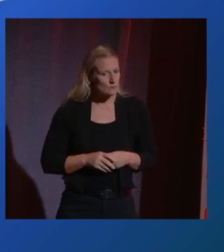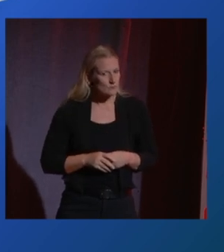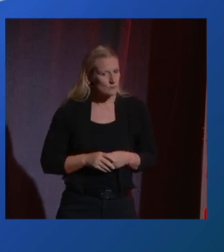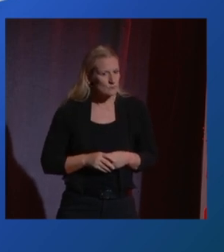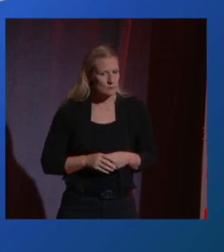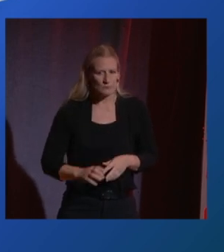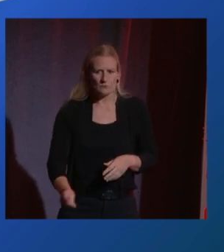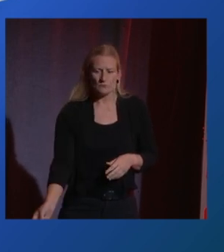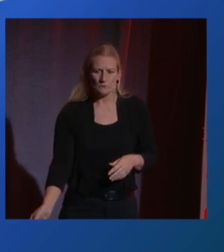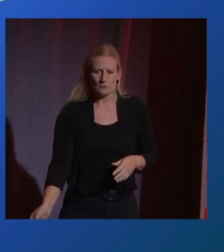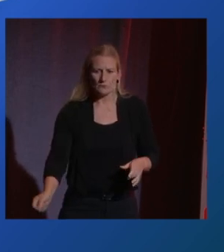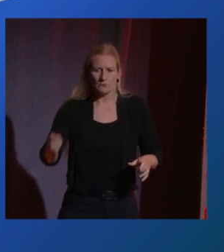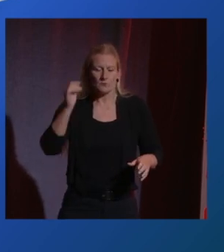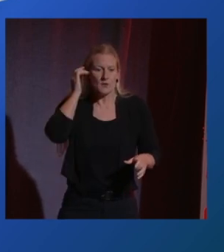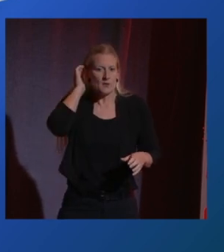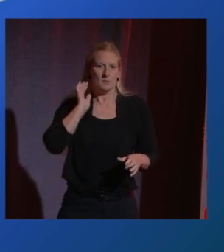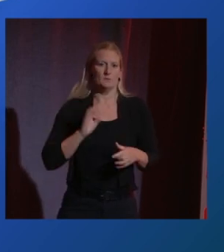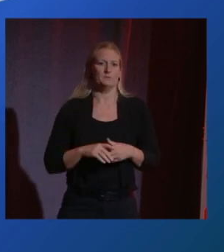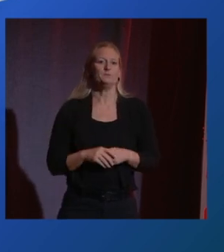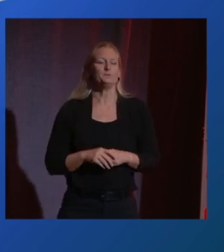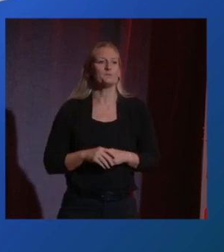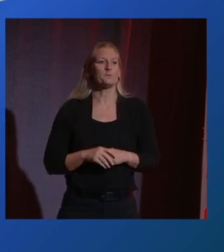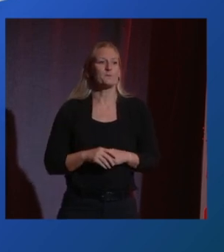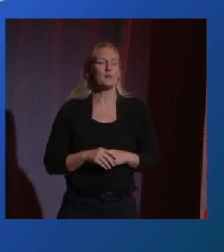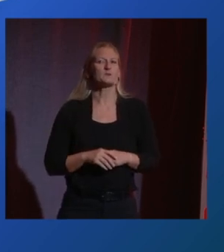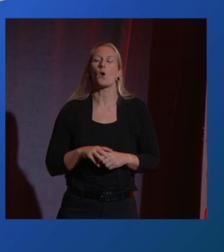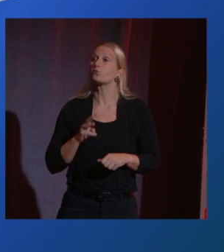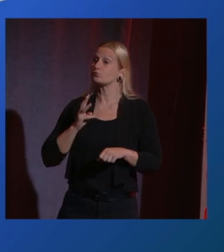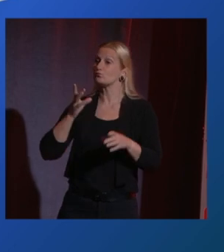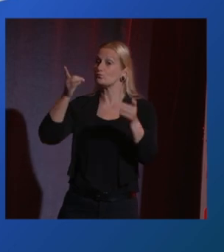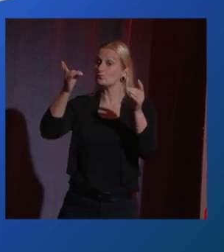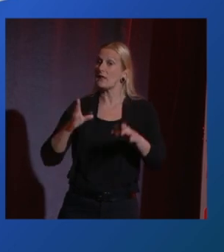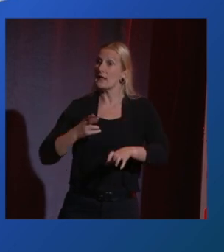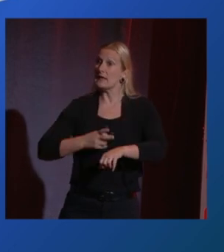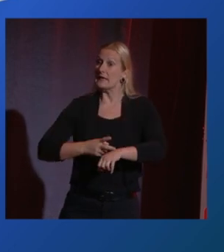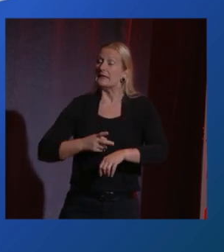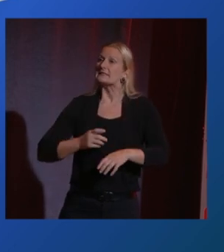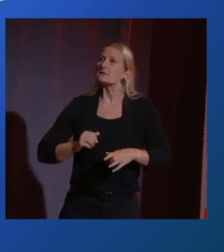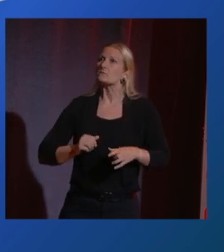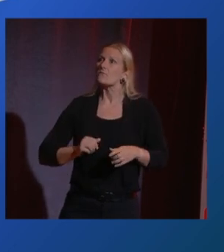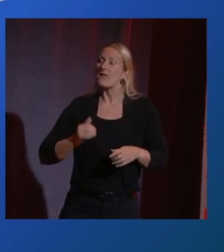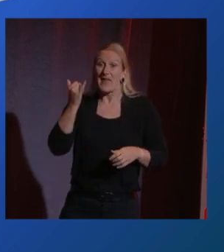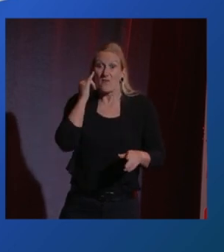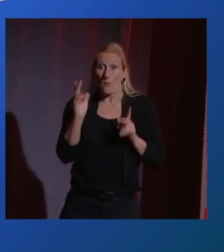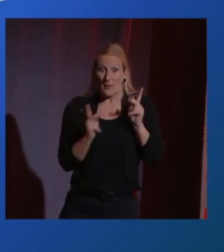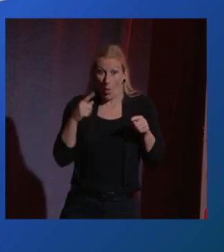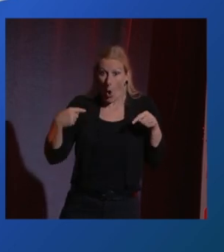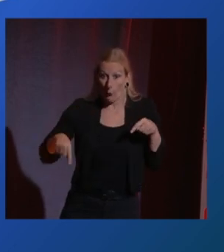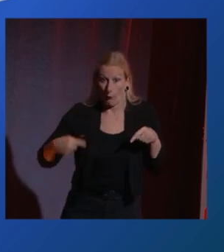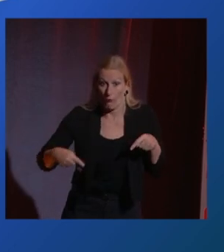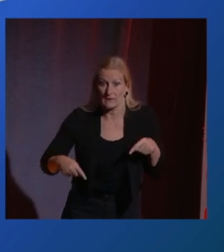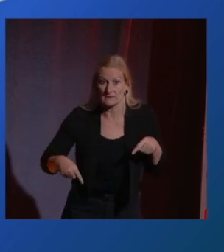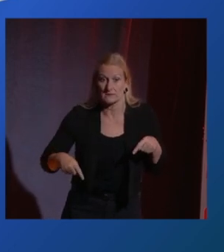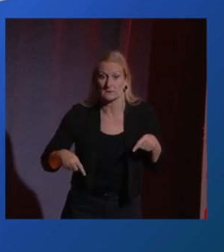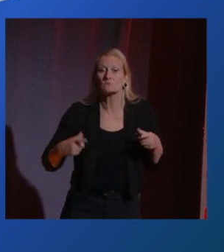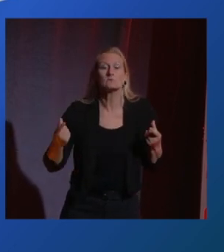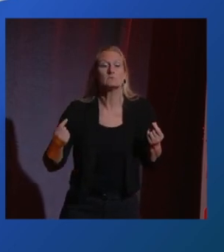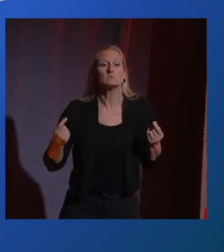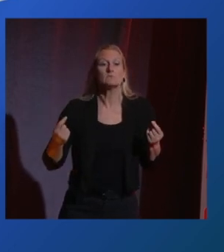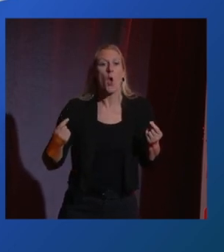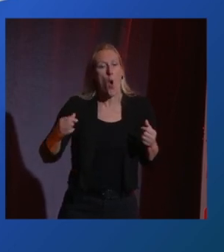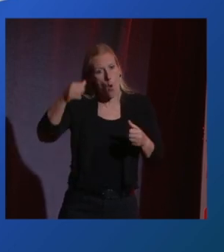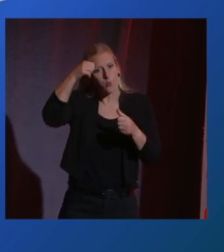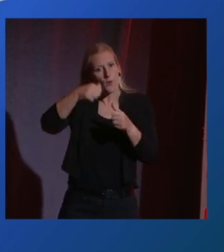now if anyone's nervous uh I would just say remember our principles and stay principled and if we do that if we remember our